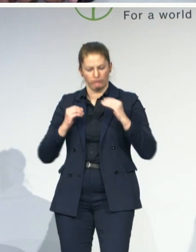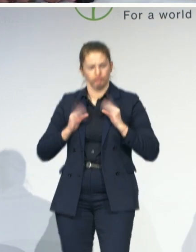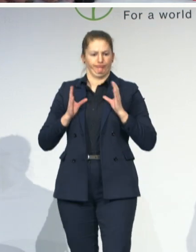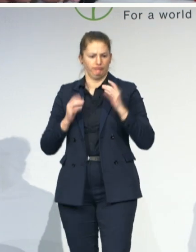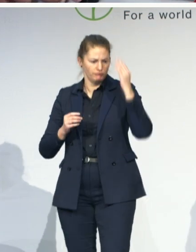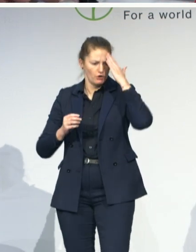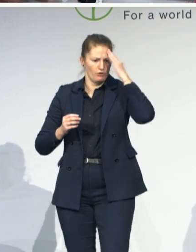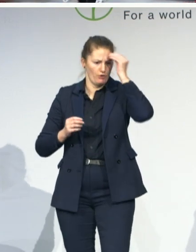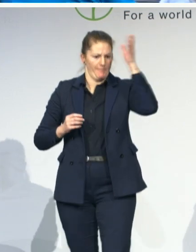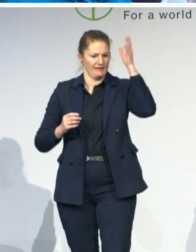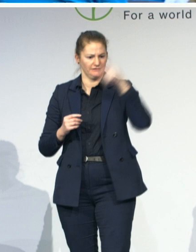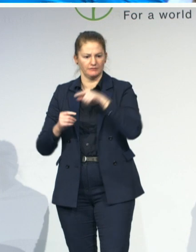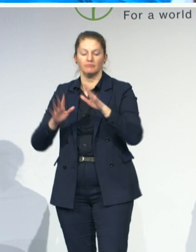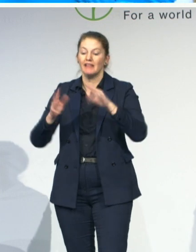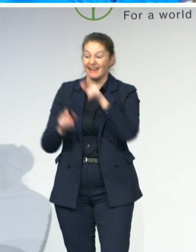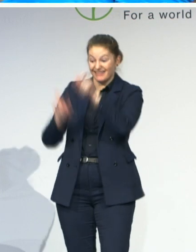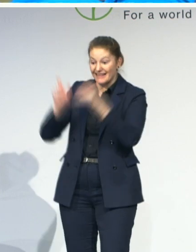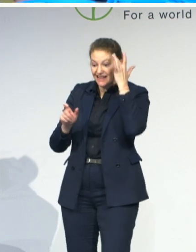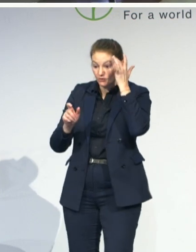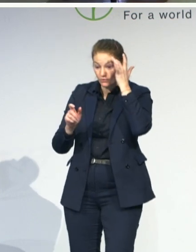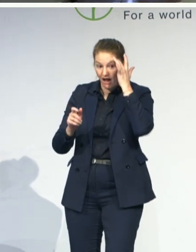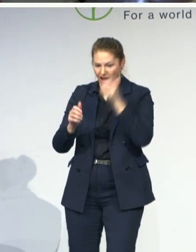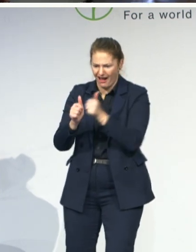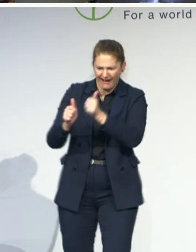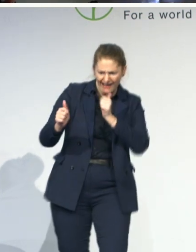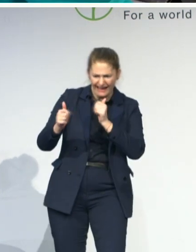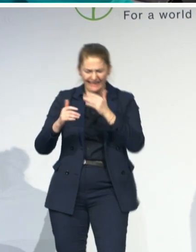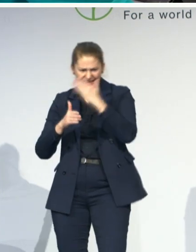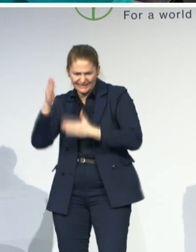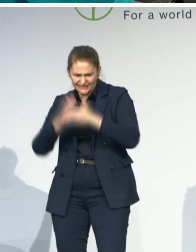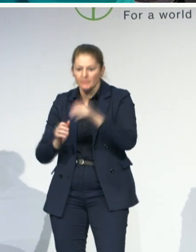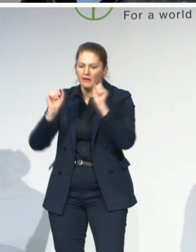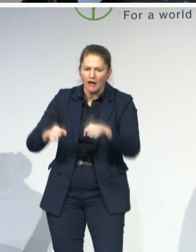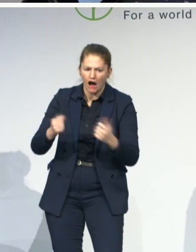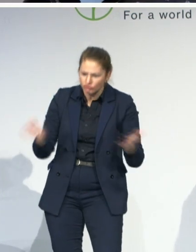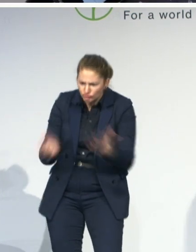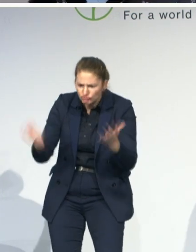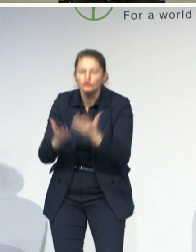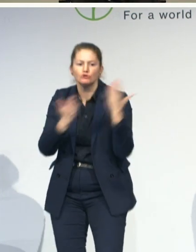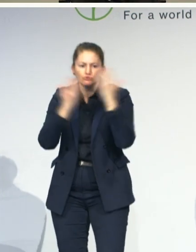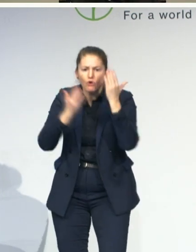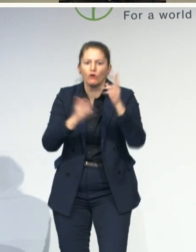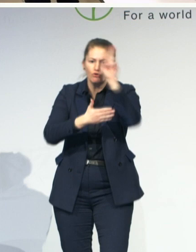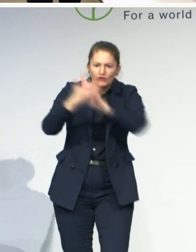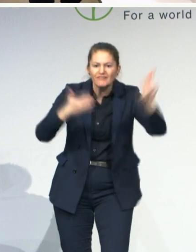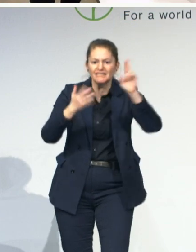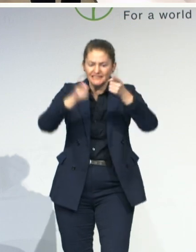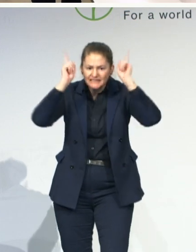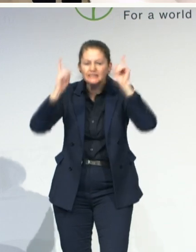and developmental disabilities the option of continuing their education after high school.